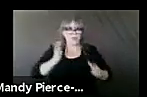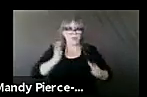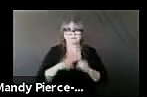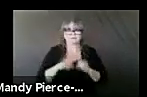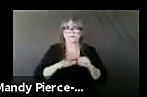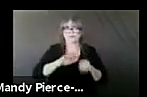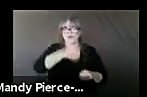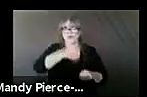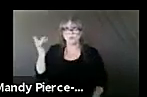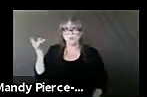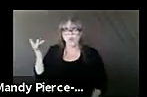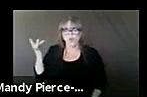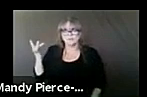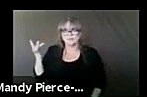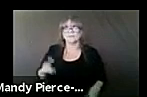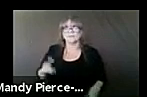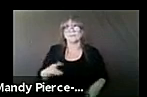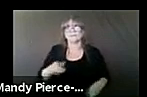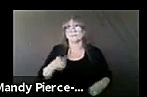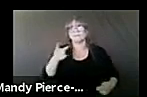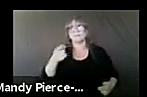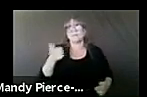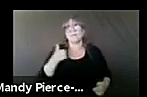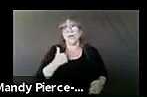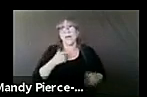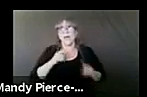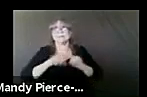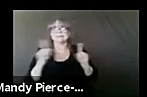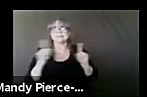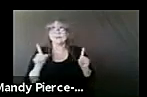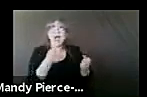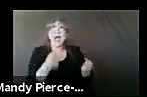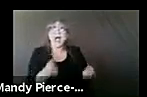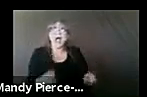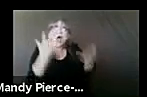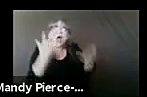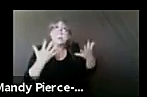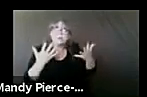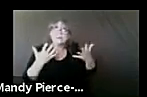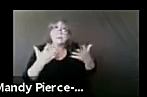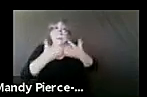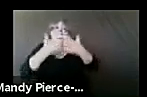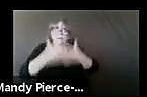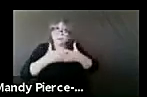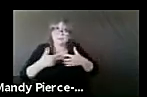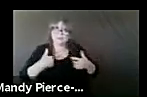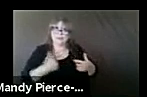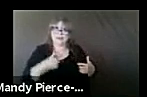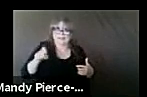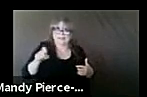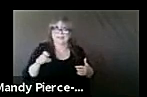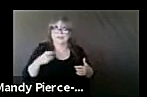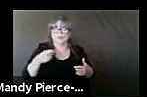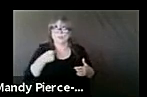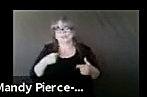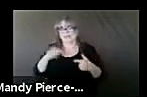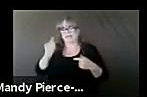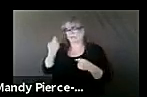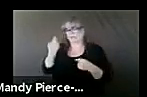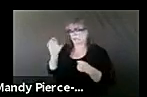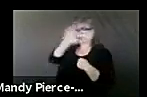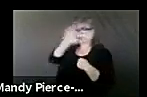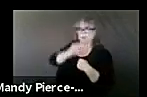of ventilators that are needed for patients. So one of the estimates we're using here in Colorado, based on Colorado data, is that